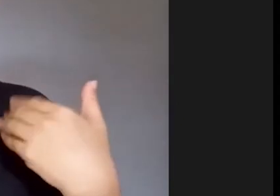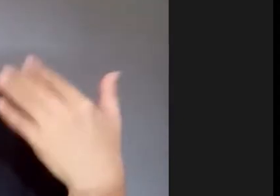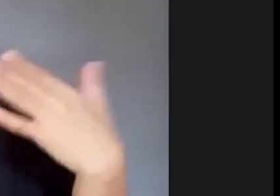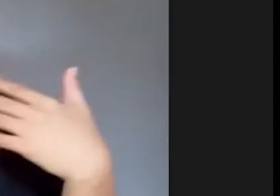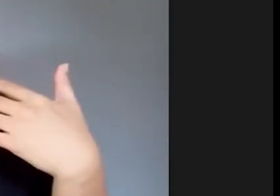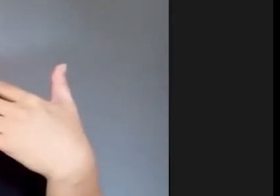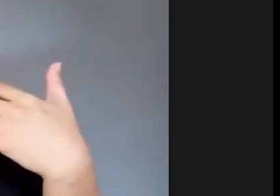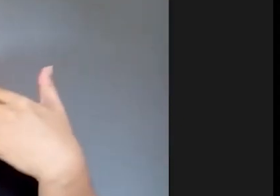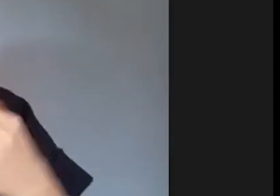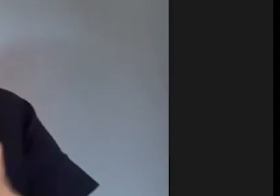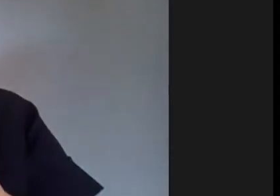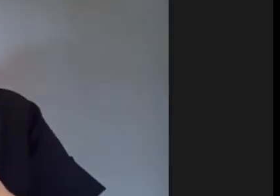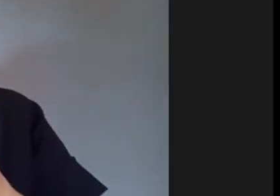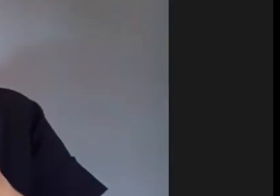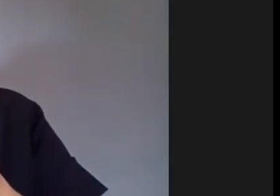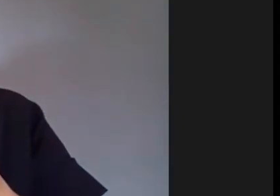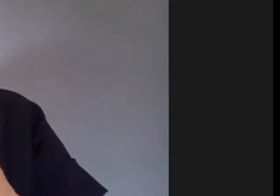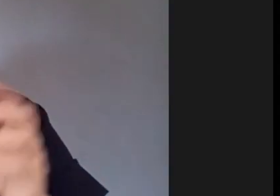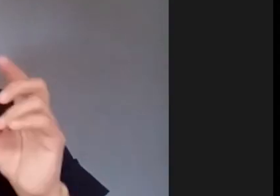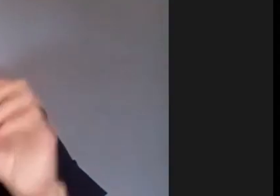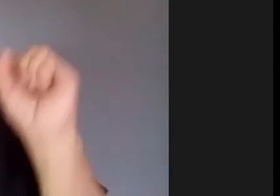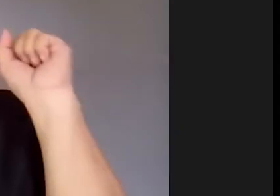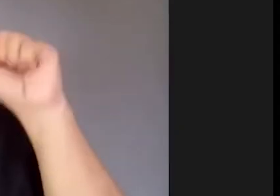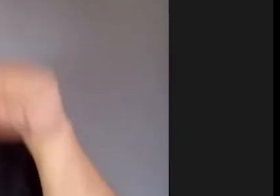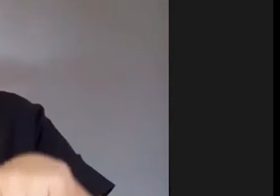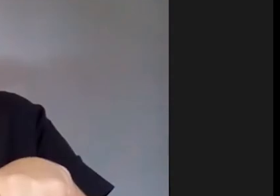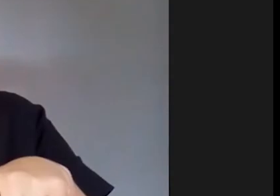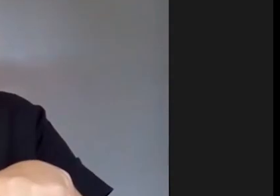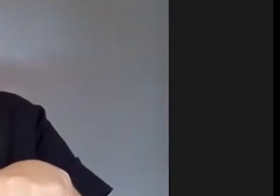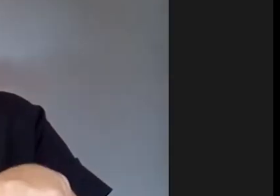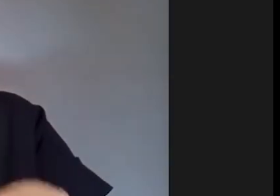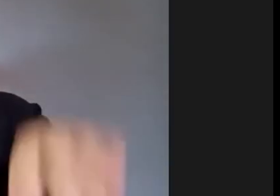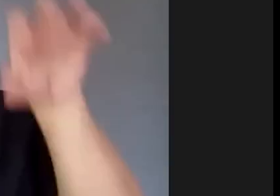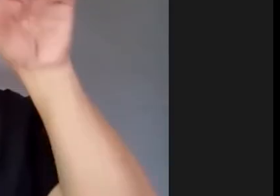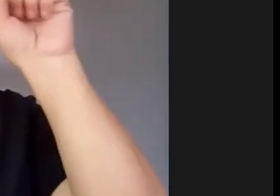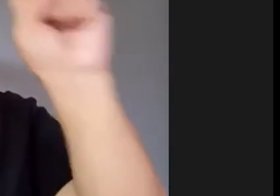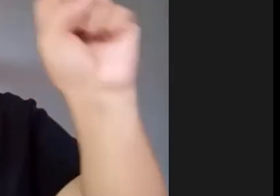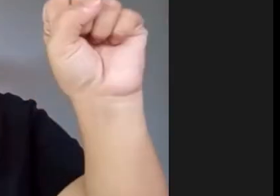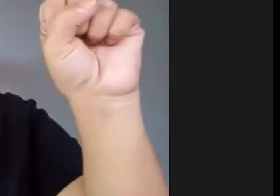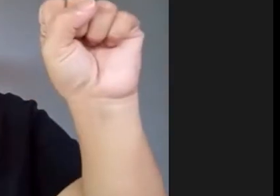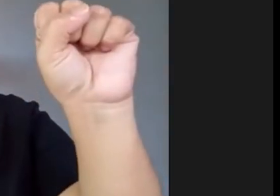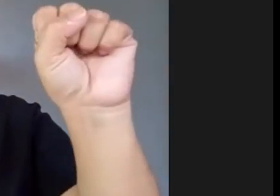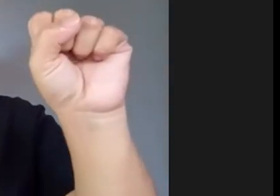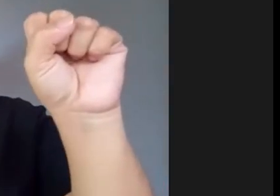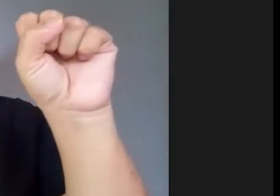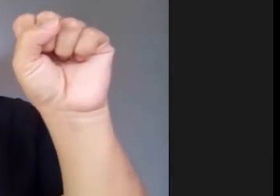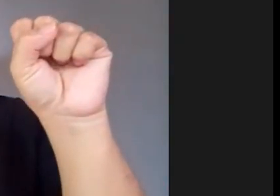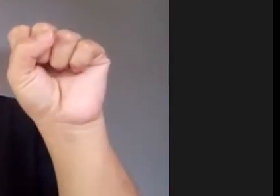then you can have subject, object, and the predicate is deleted.